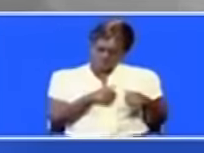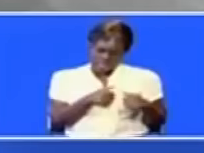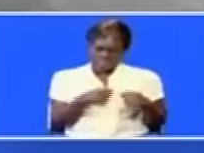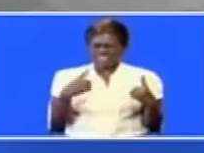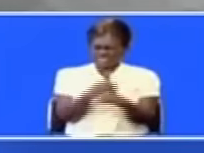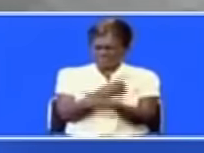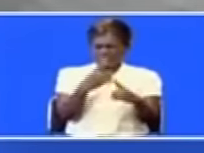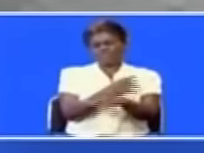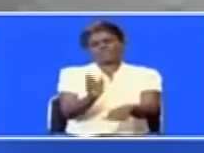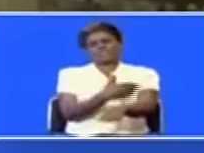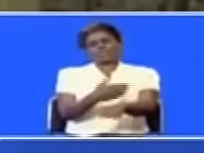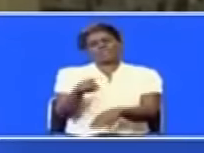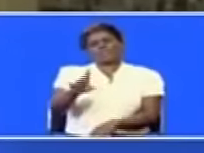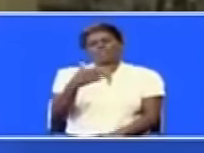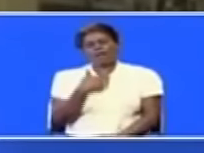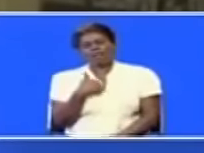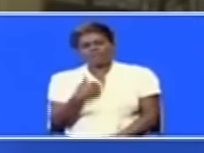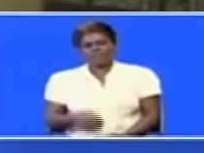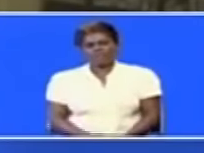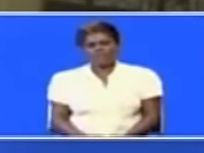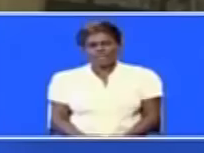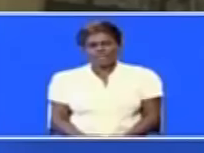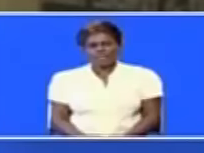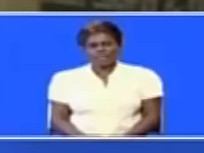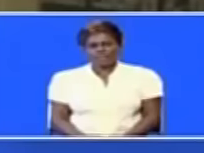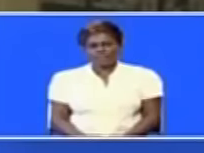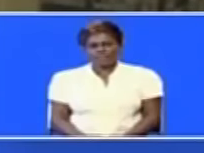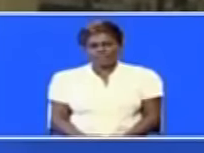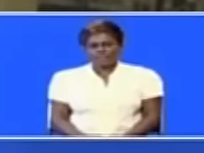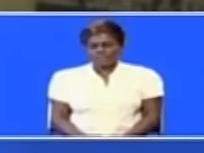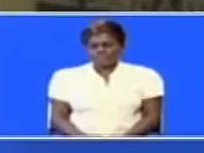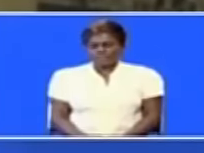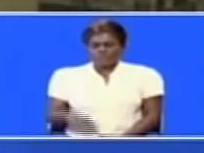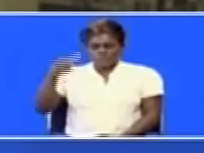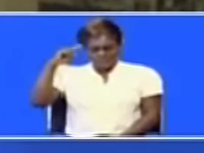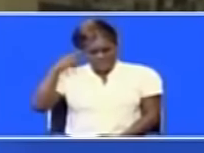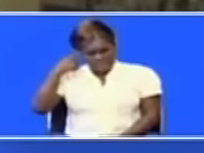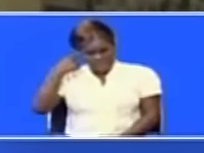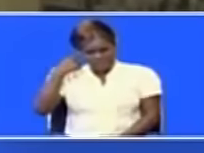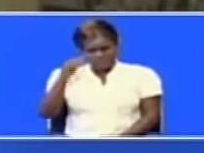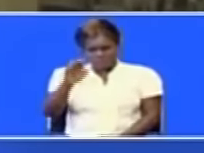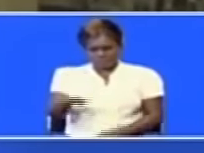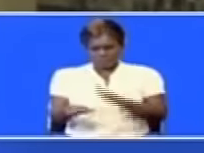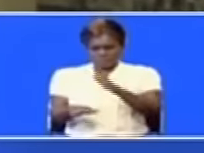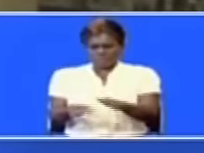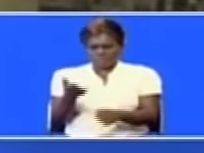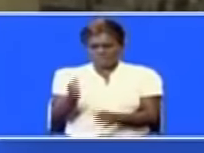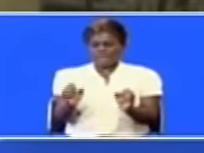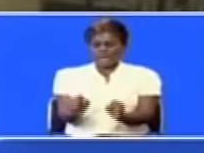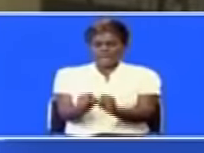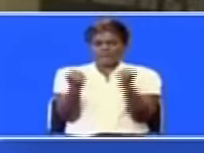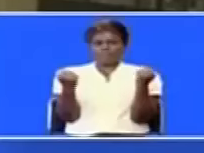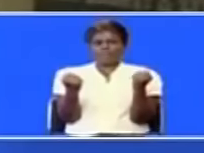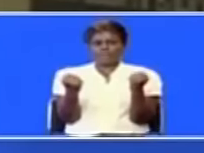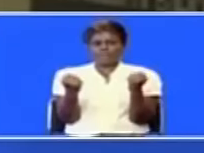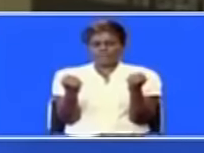Chelele Binti Osama. We think that the stage was sort of stage managed.